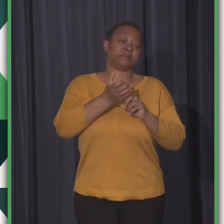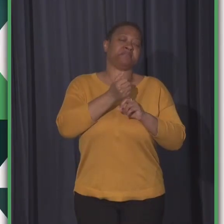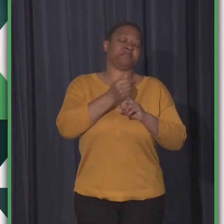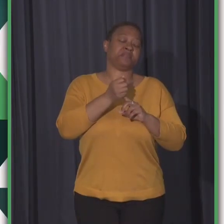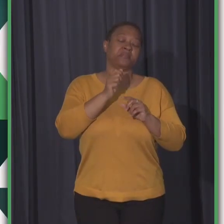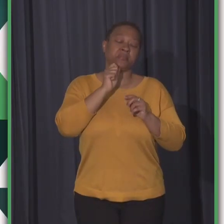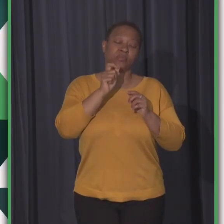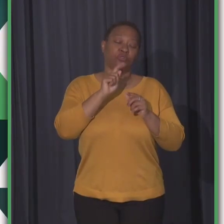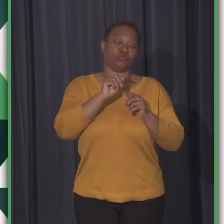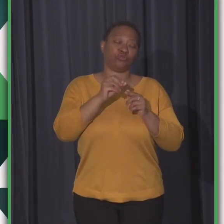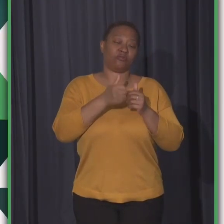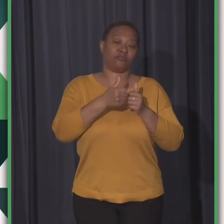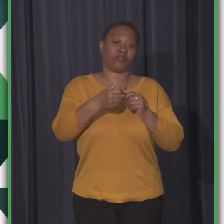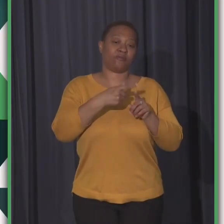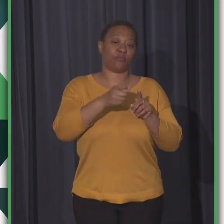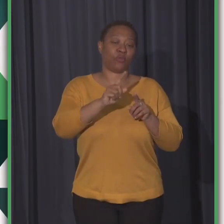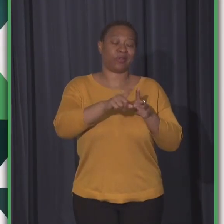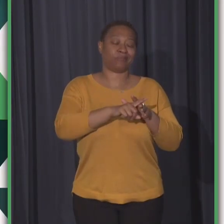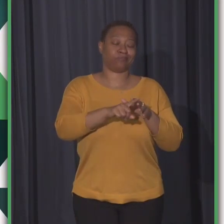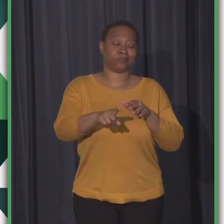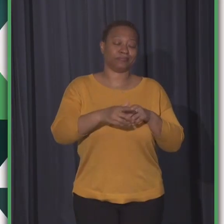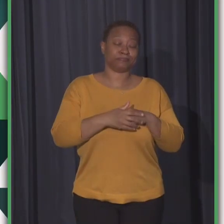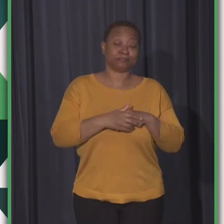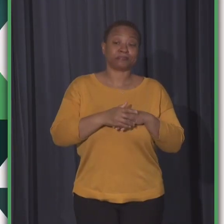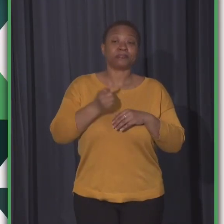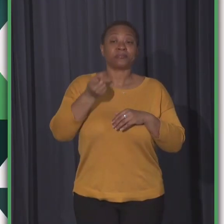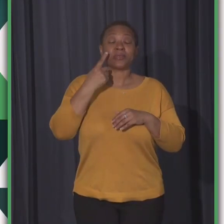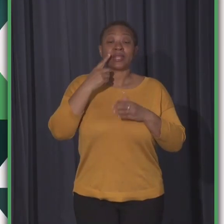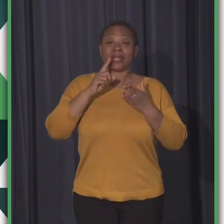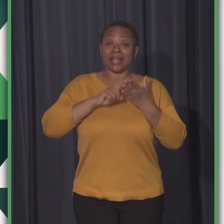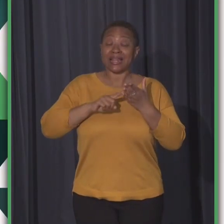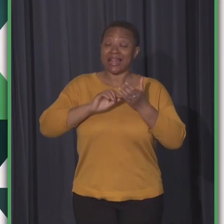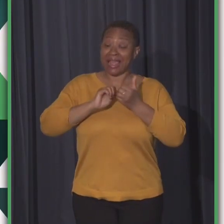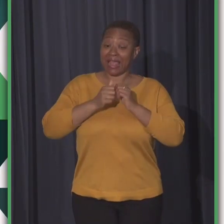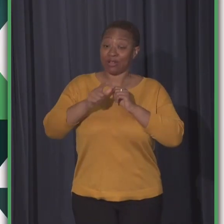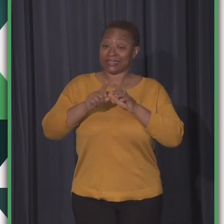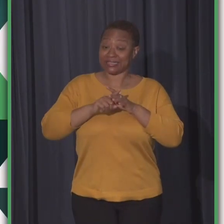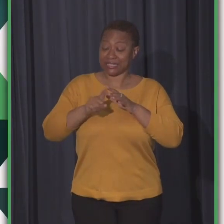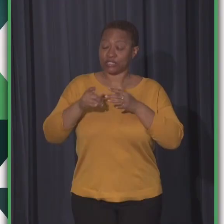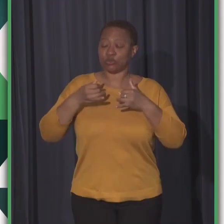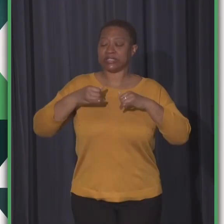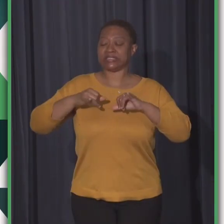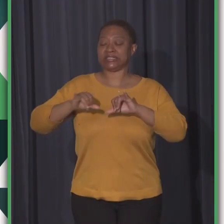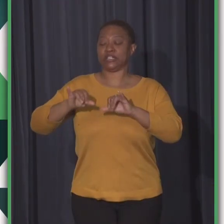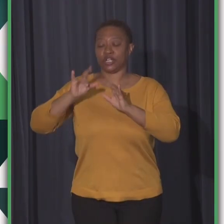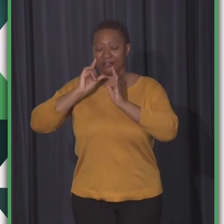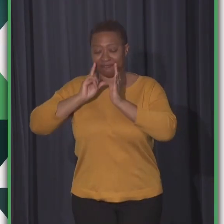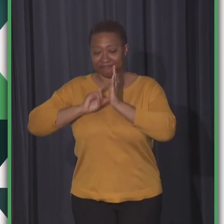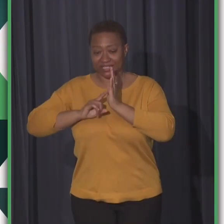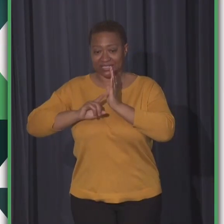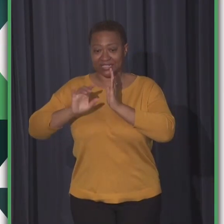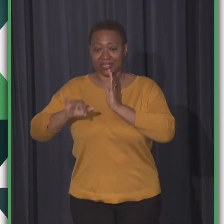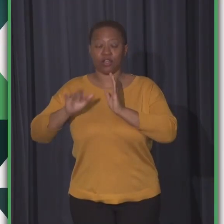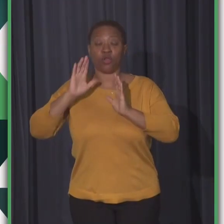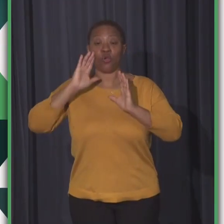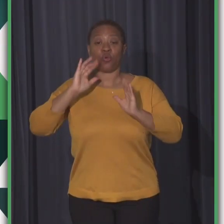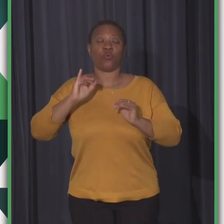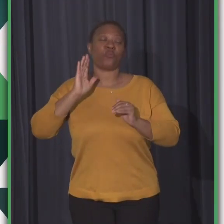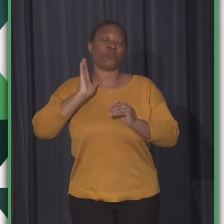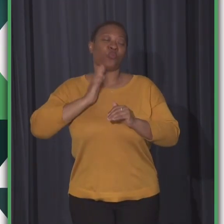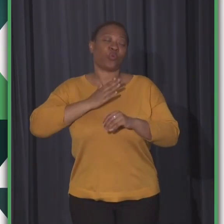later. But the investigation for how he escaped, it's still under investigation, but we hope to have